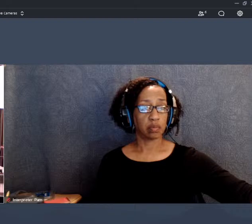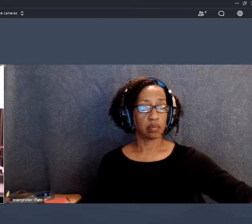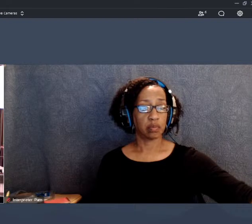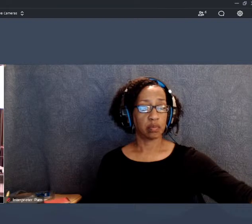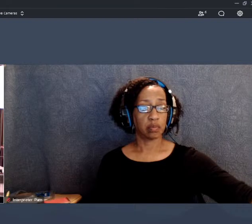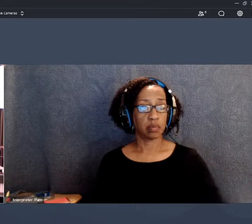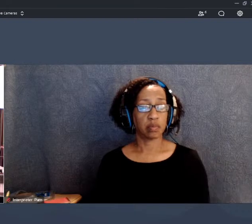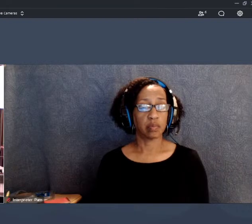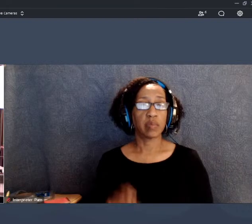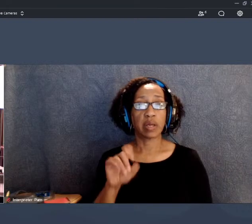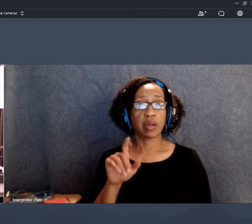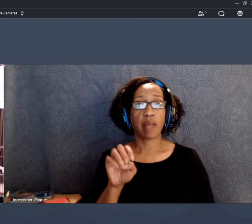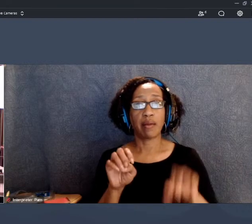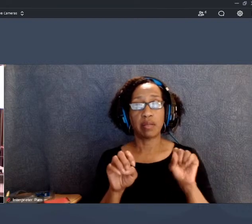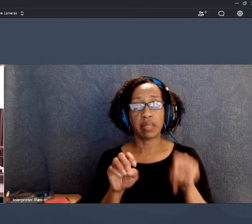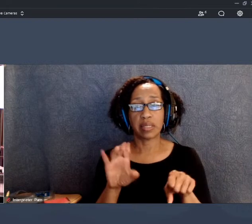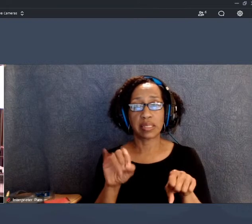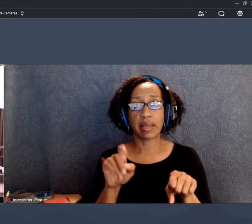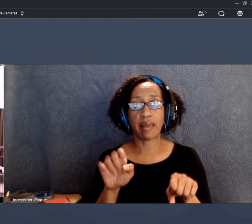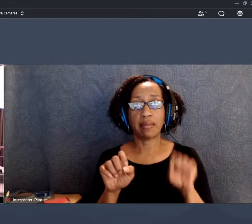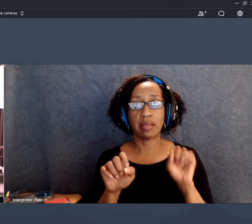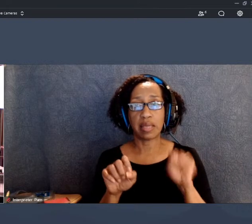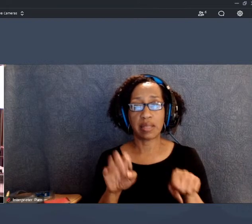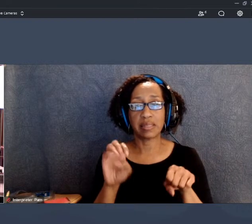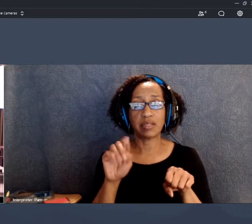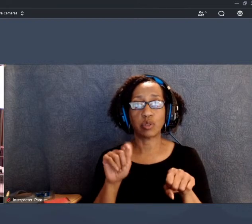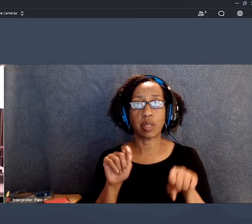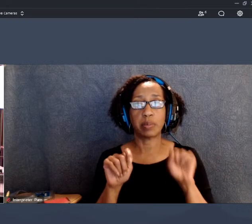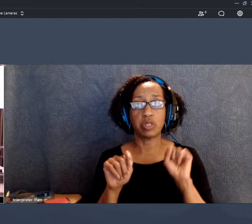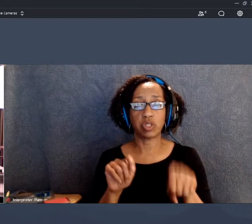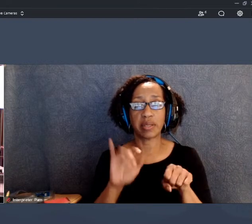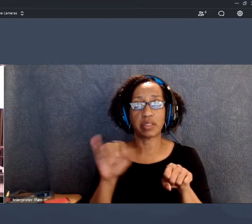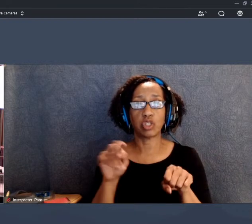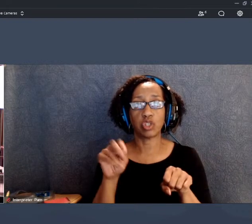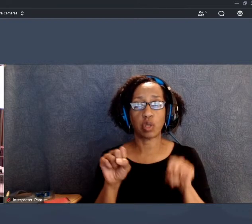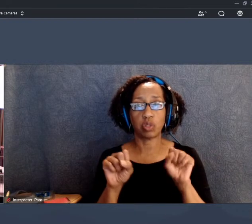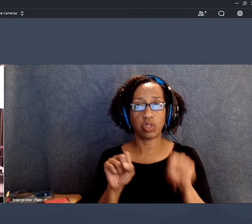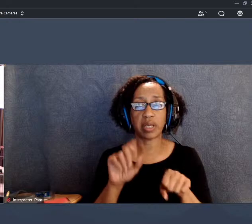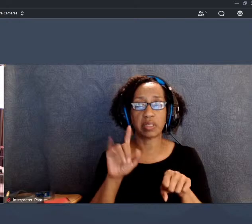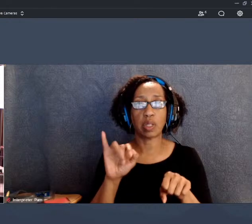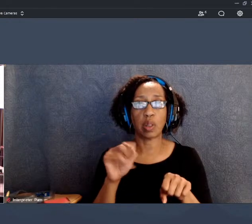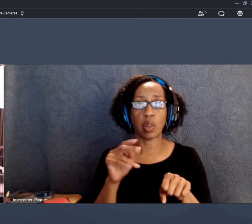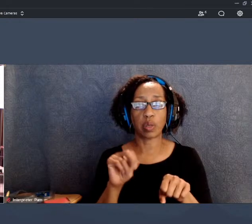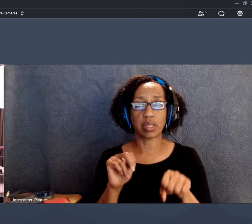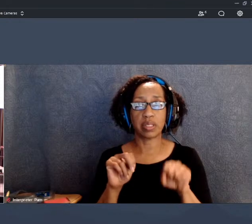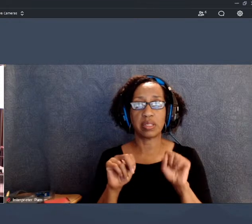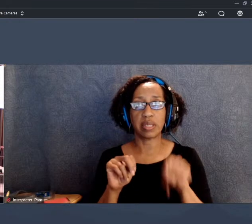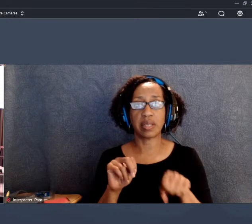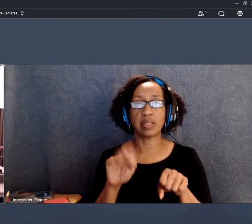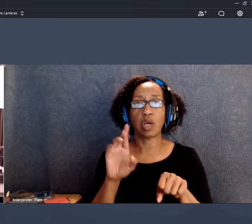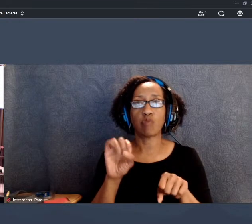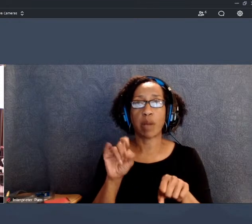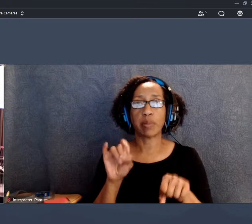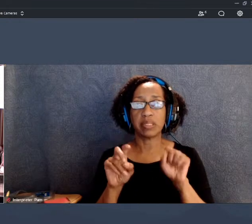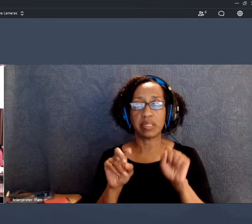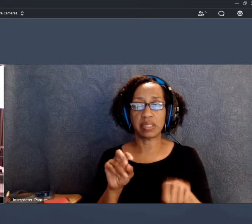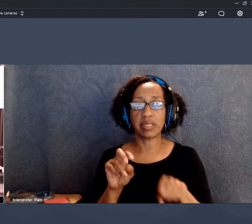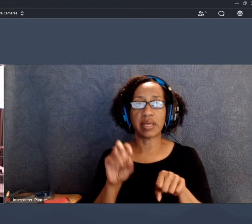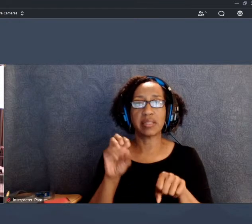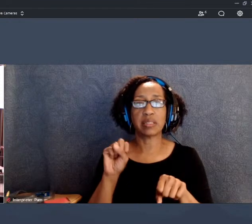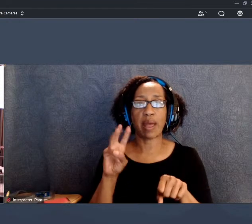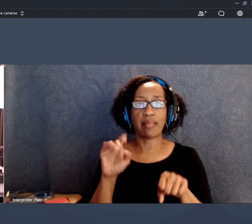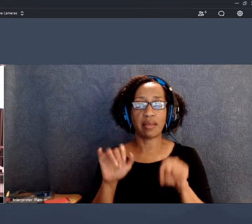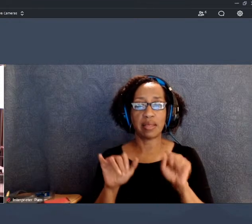Carlisle, yes. Connelly, yes. Easter Thomas, yes. Jones, yes. Logan, yes. Robinson, yes. Smiley, yes. Swearingen,